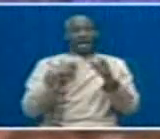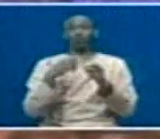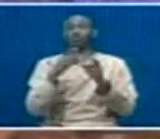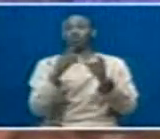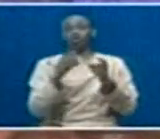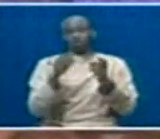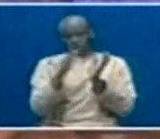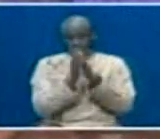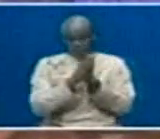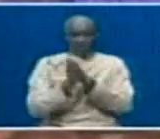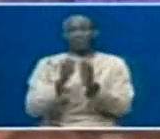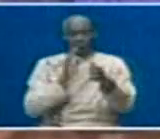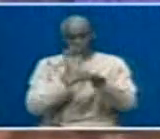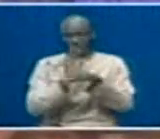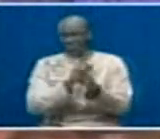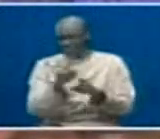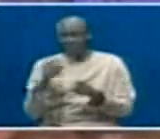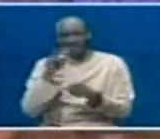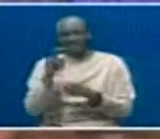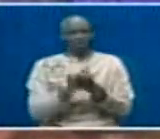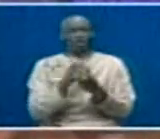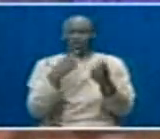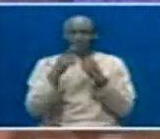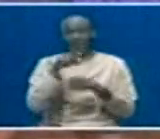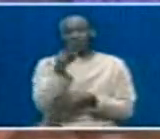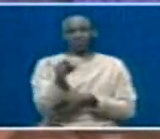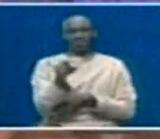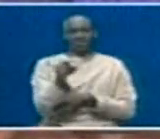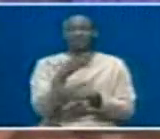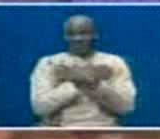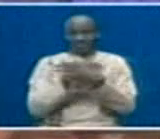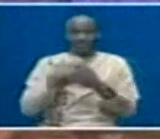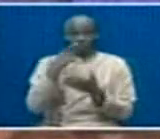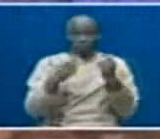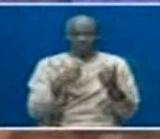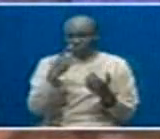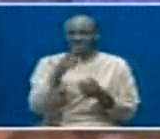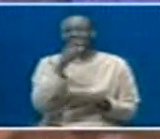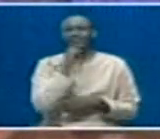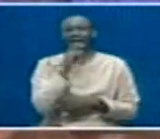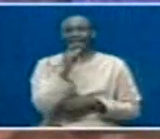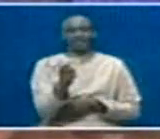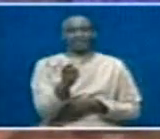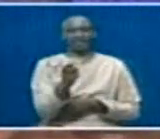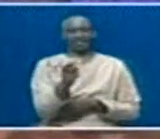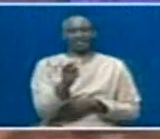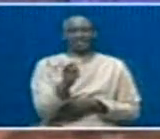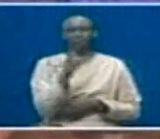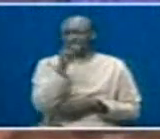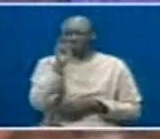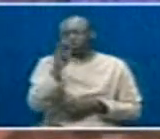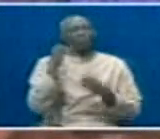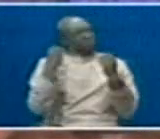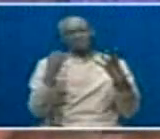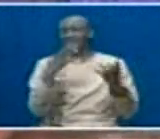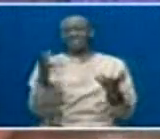series. Unbelievable. Fantastic. We've been talking about it with a couple of friends of mine. And, you know, this man was, he saw it all.